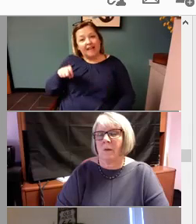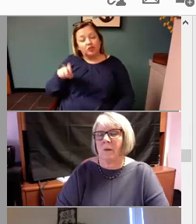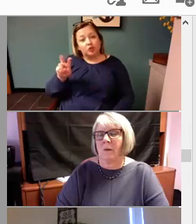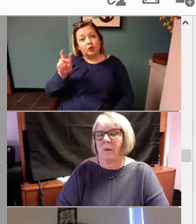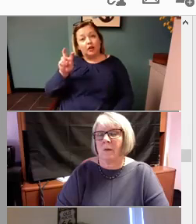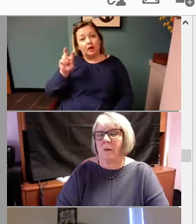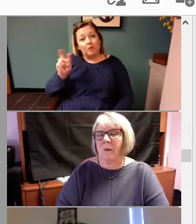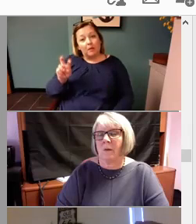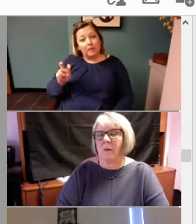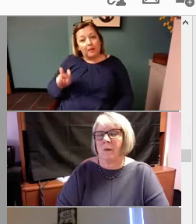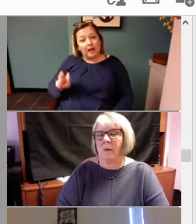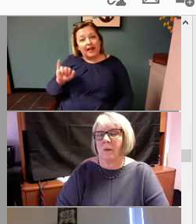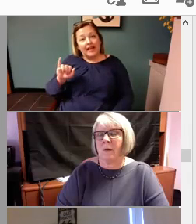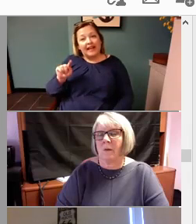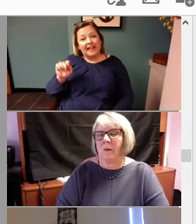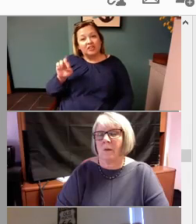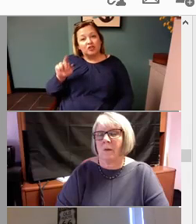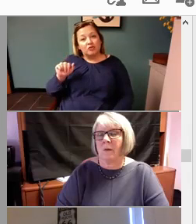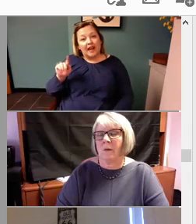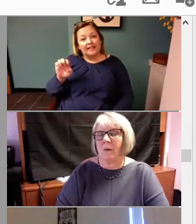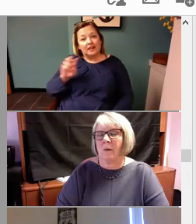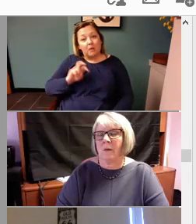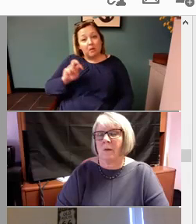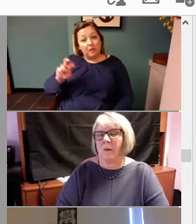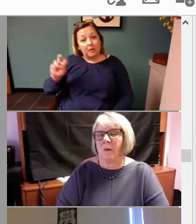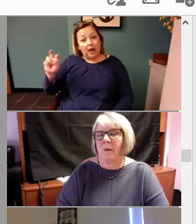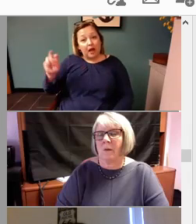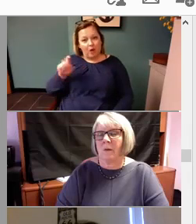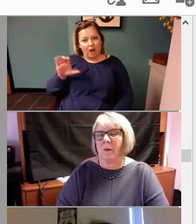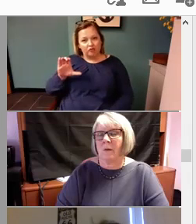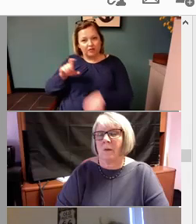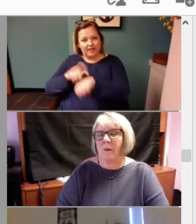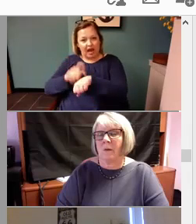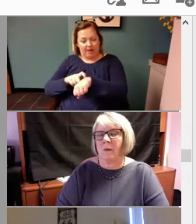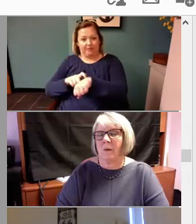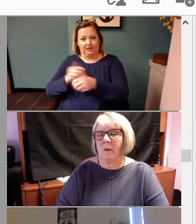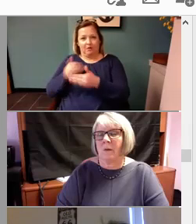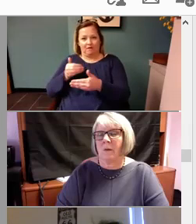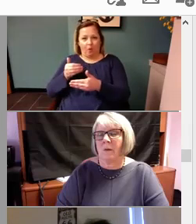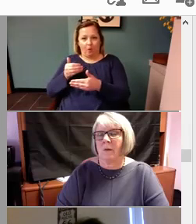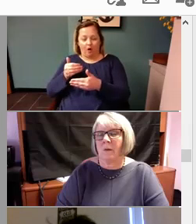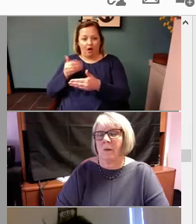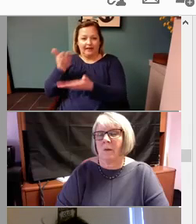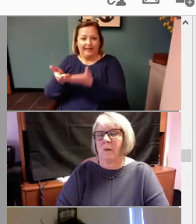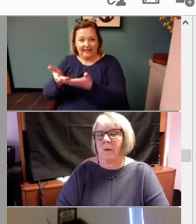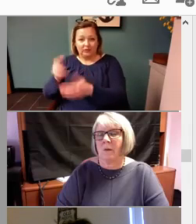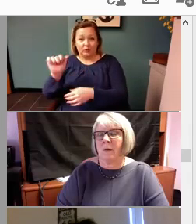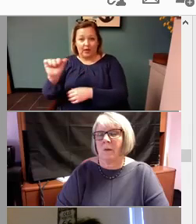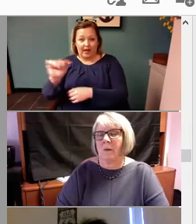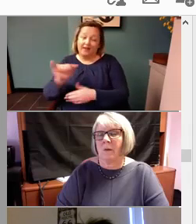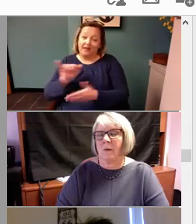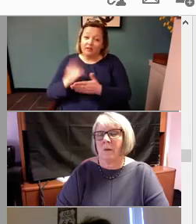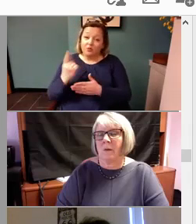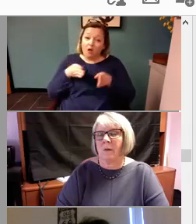then it can actually say that, okay, A is now part of this path. So that is one way to do it, but it is